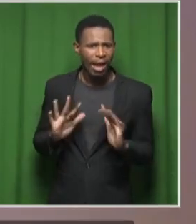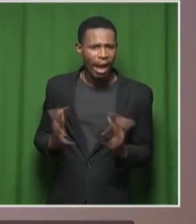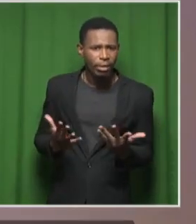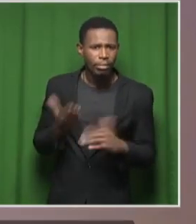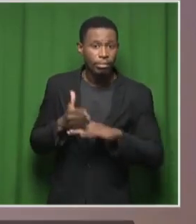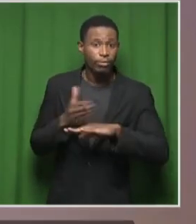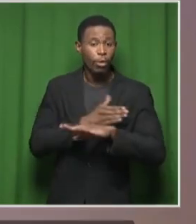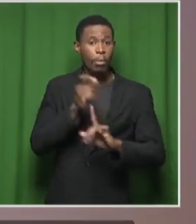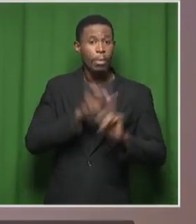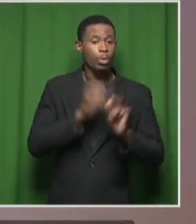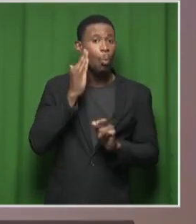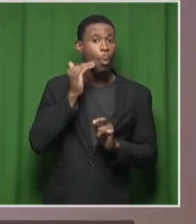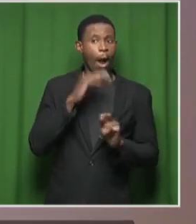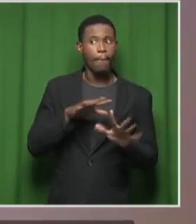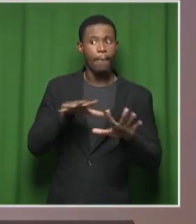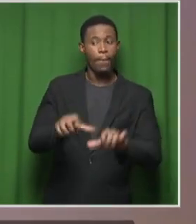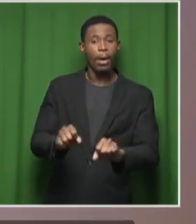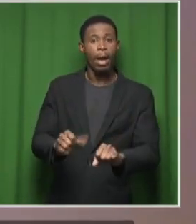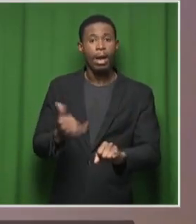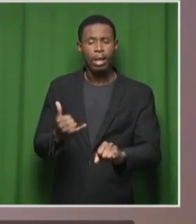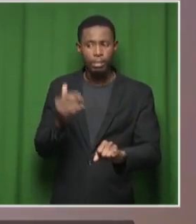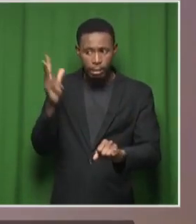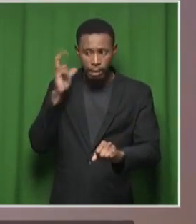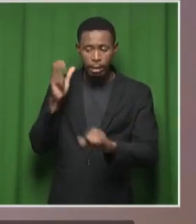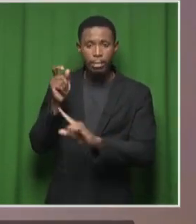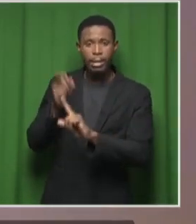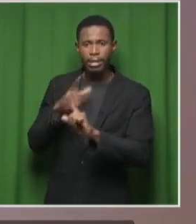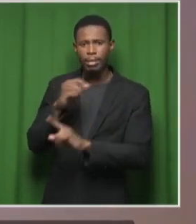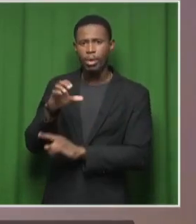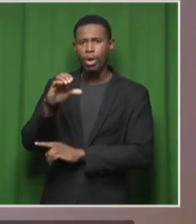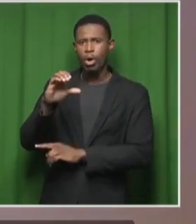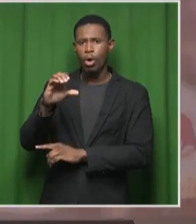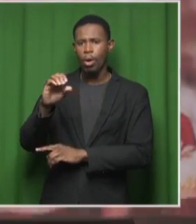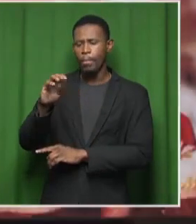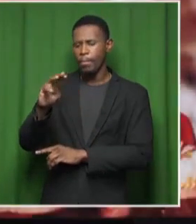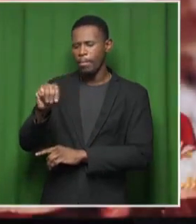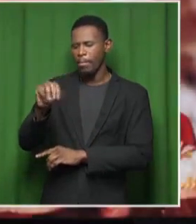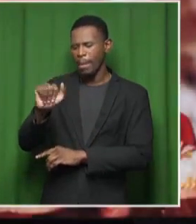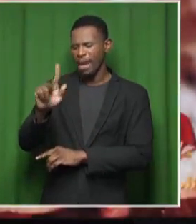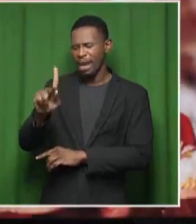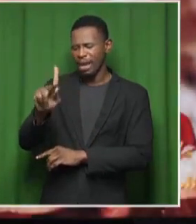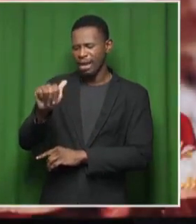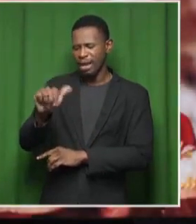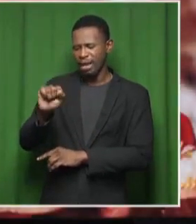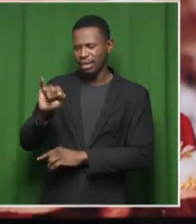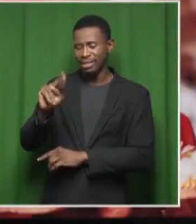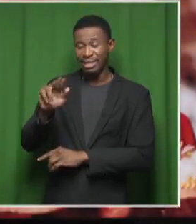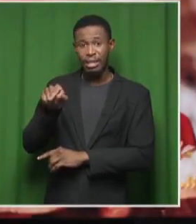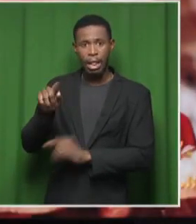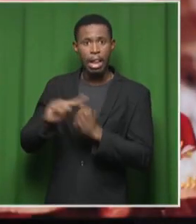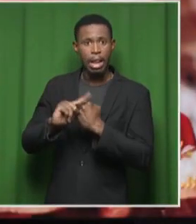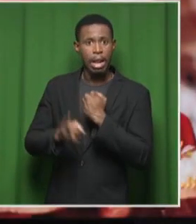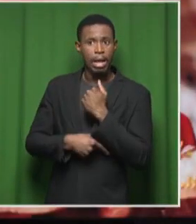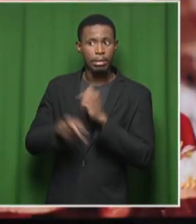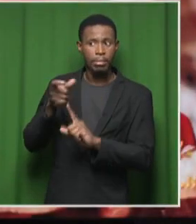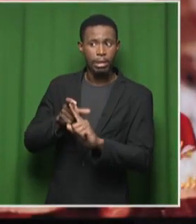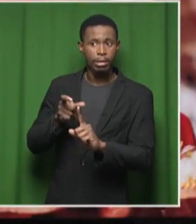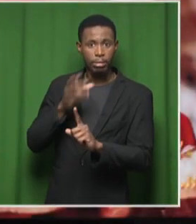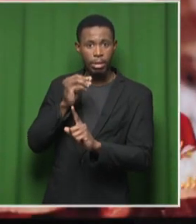Oma Katrina is the last speaker of a language that is 25,000 years old was something that grabbed me. But more than that, hearing